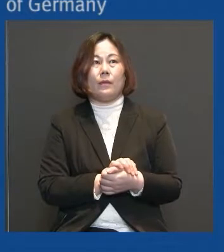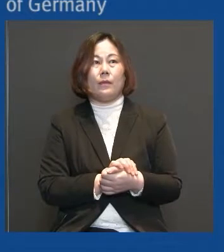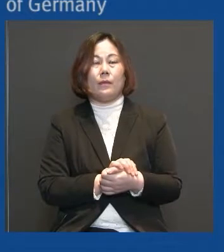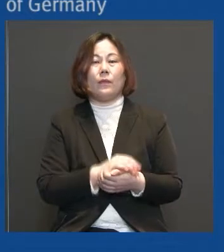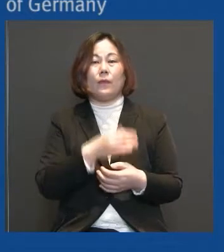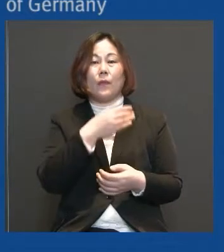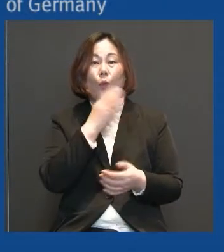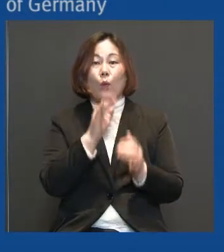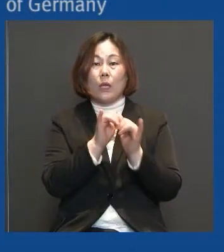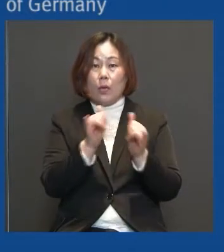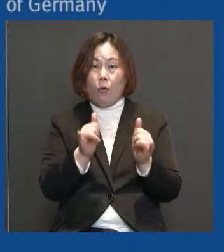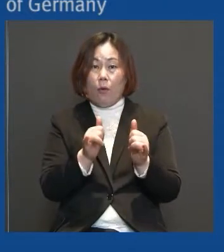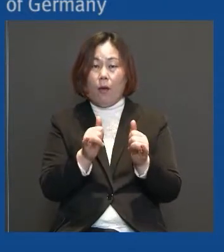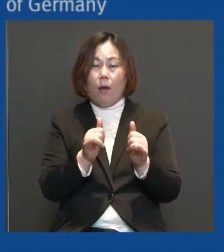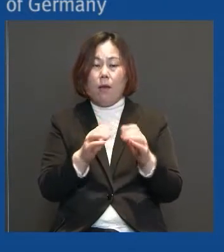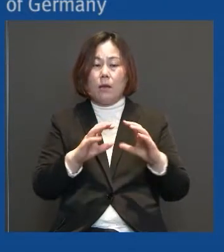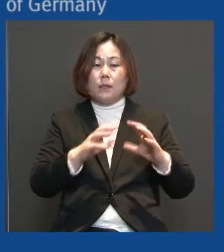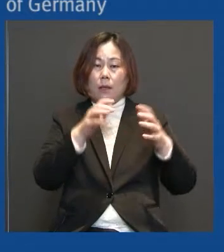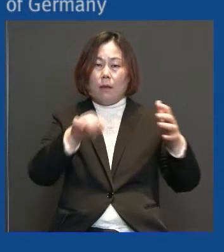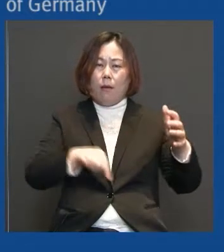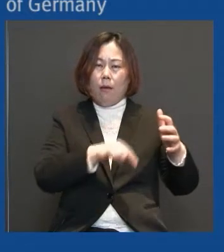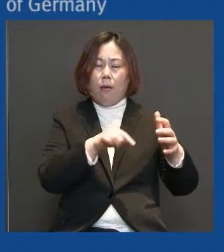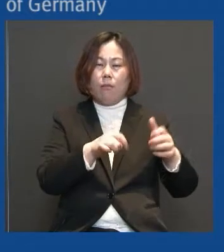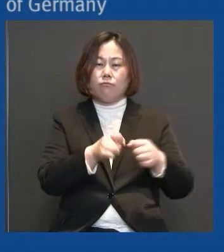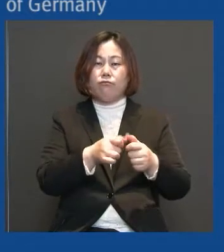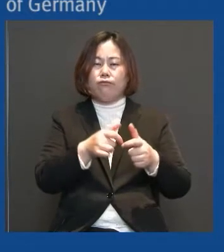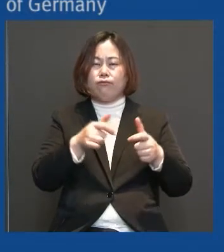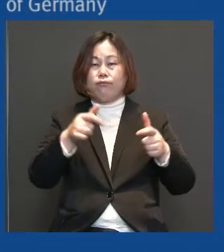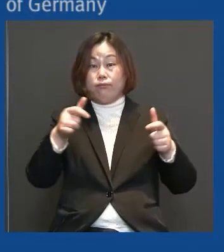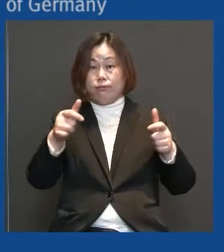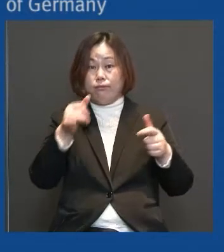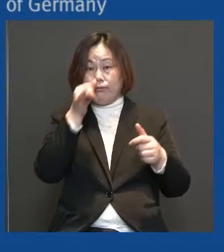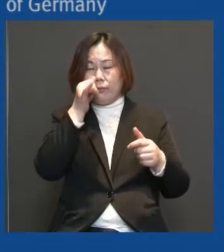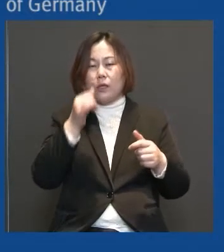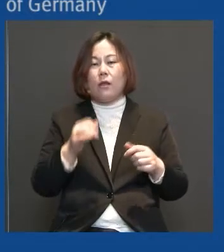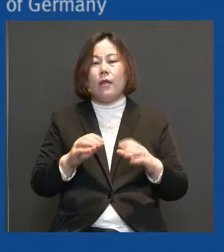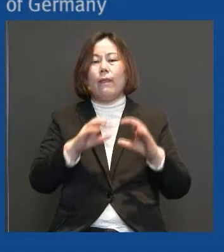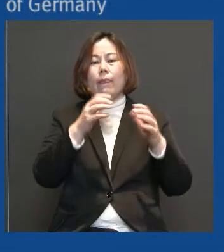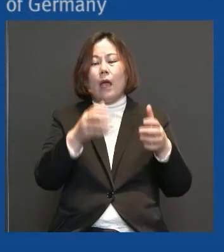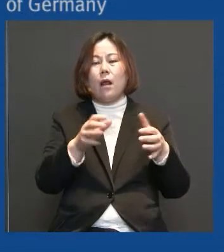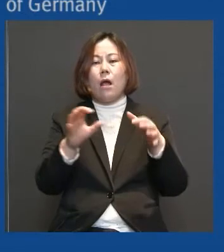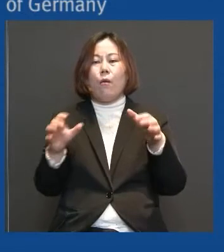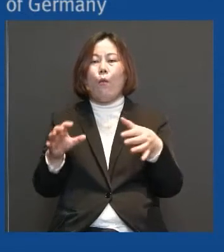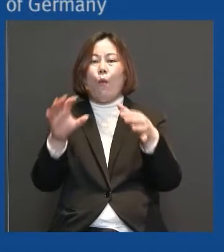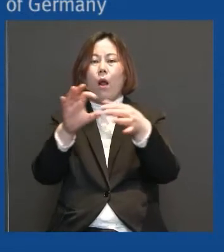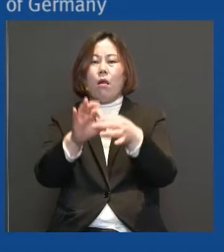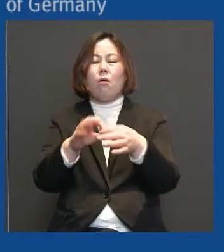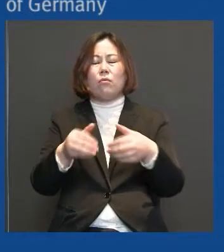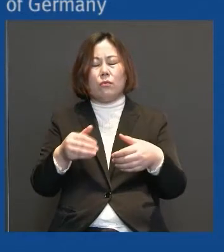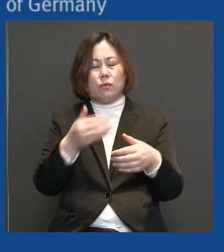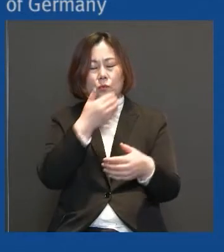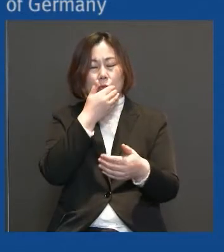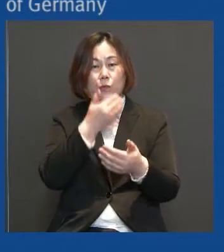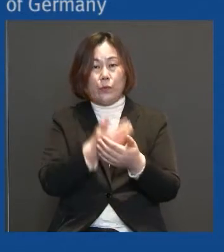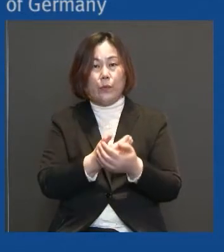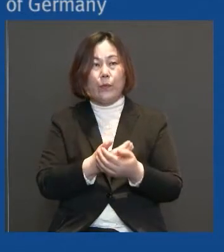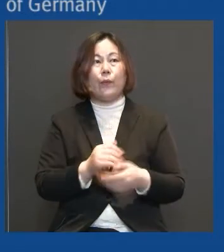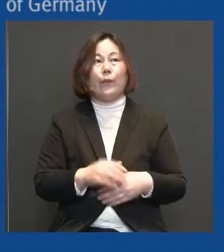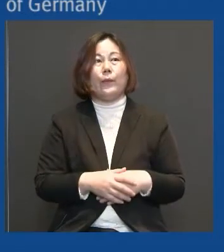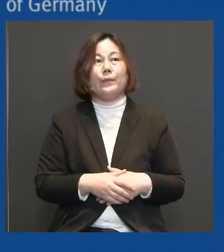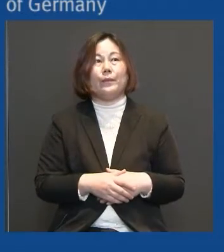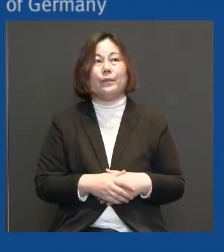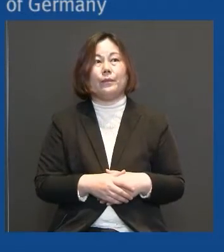worldwide. So I just want to make the point, lastly, that Germany therefore advocates for older persons in an